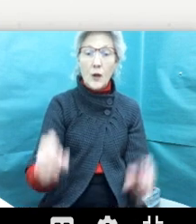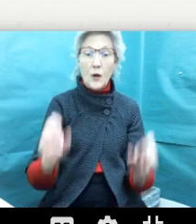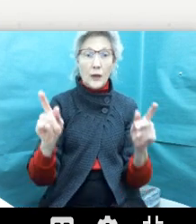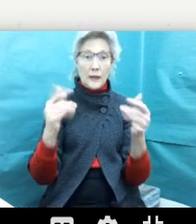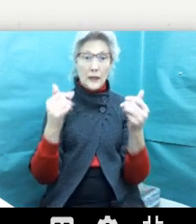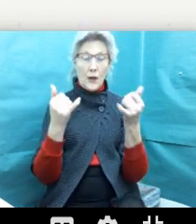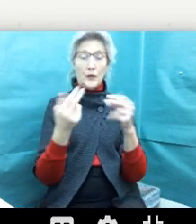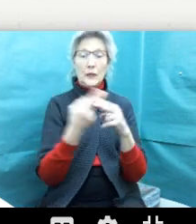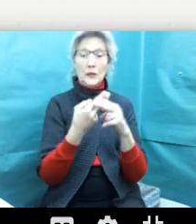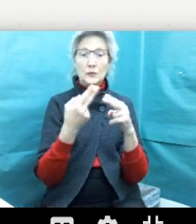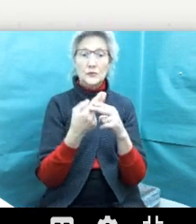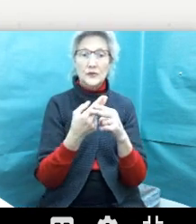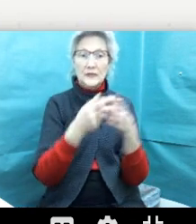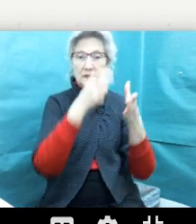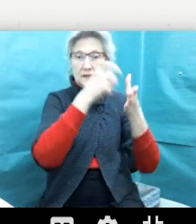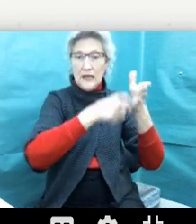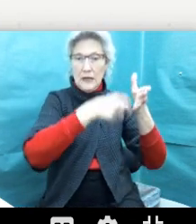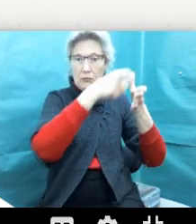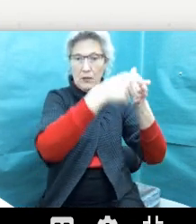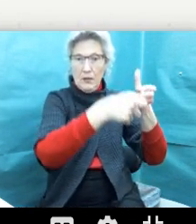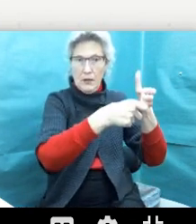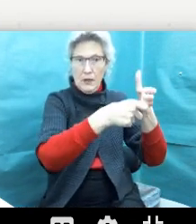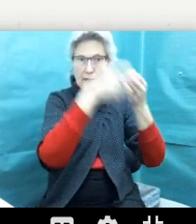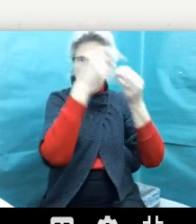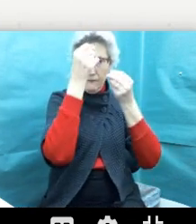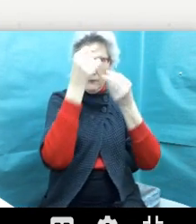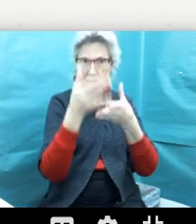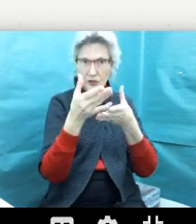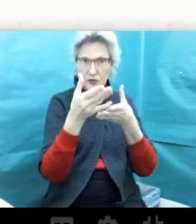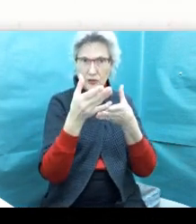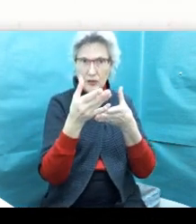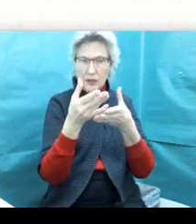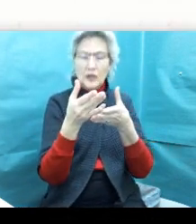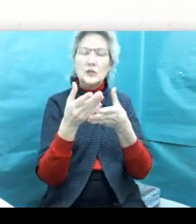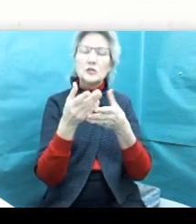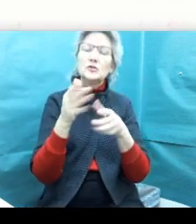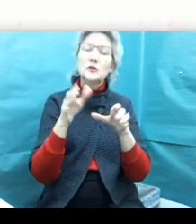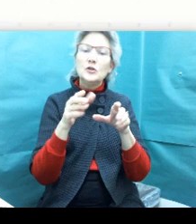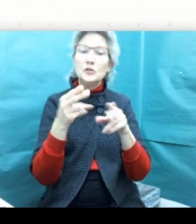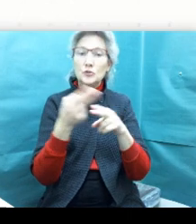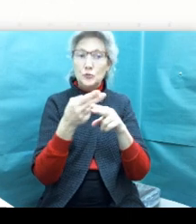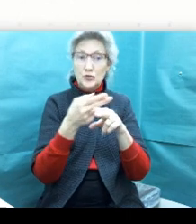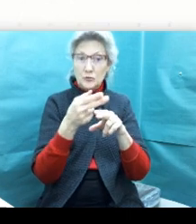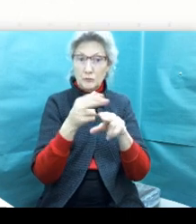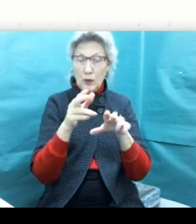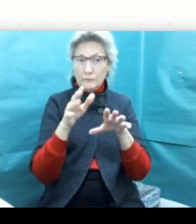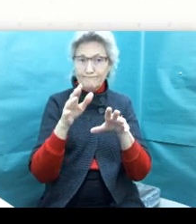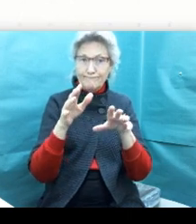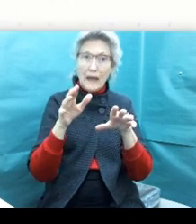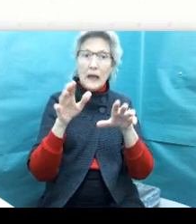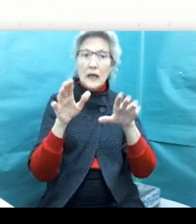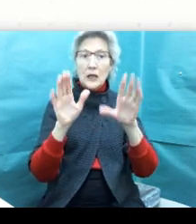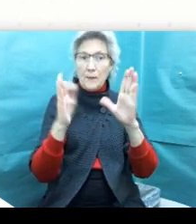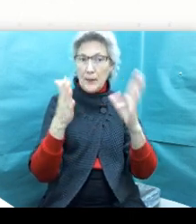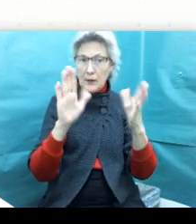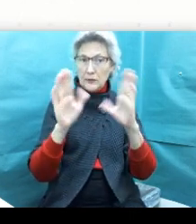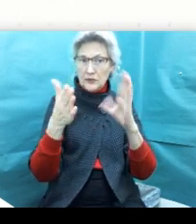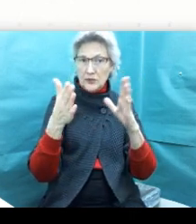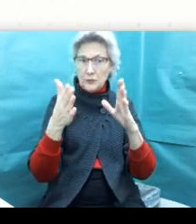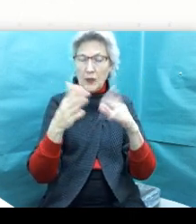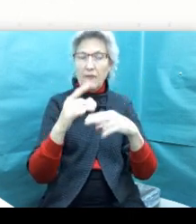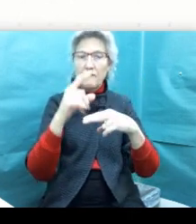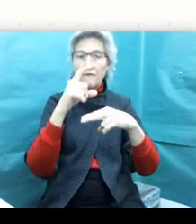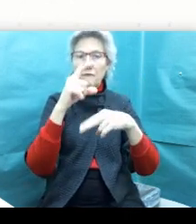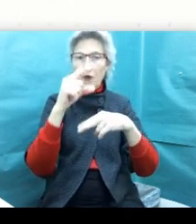Okay, so now we're going to use this table and this information to make some comparisons using fractions and mixed numbers. So here I have